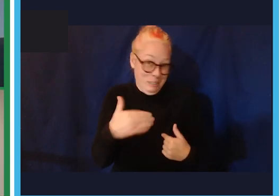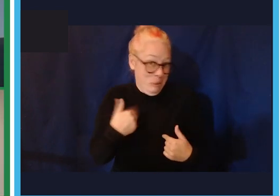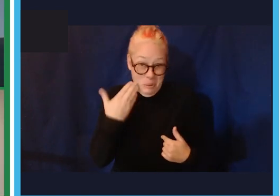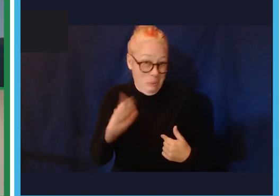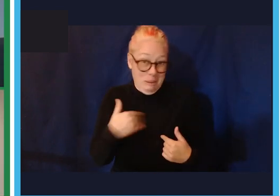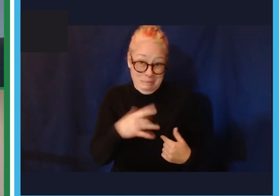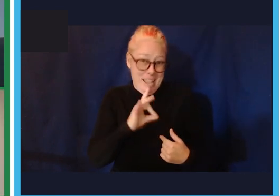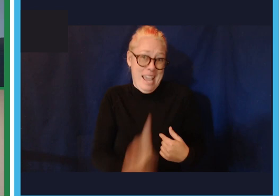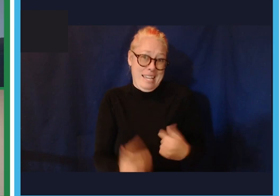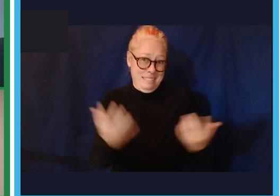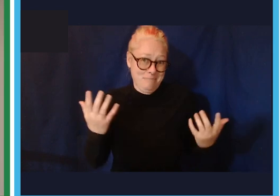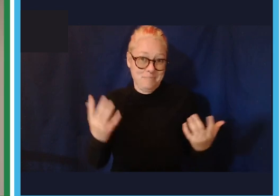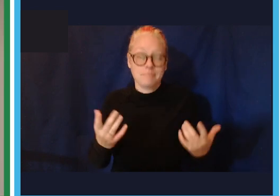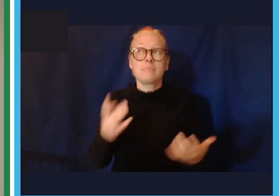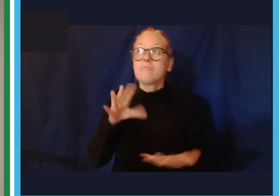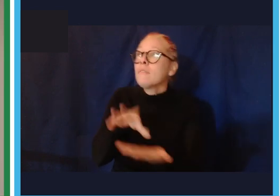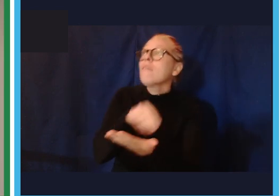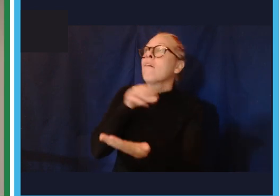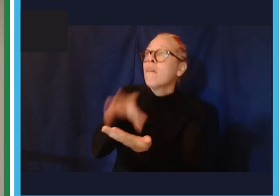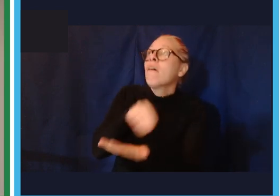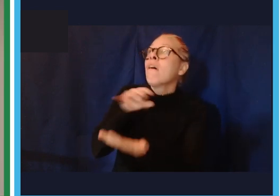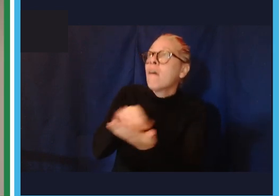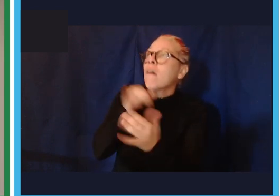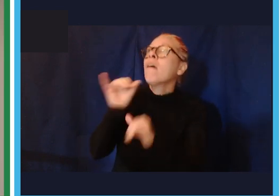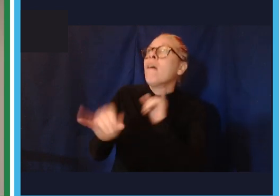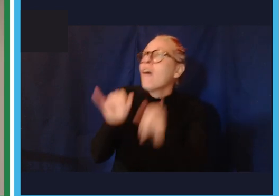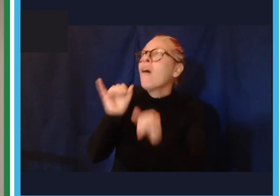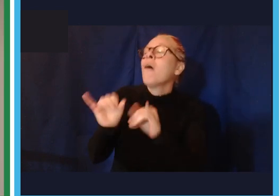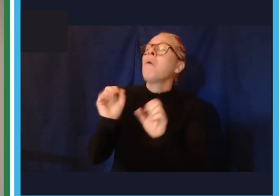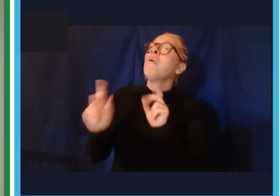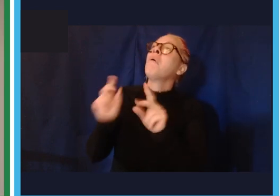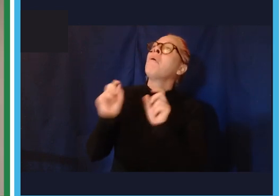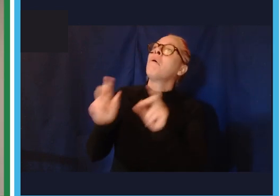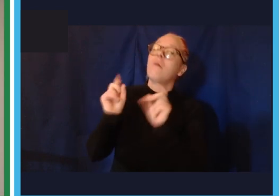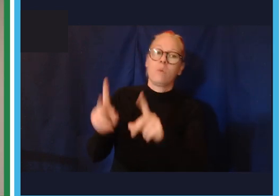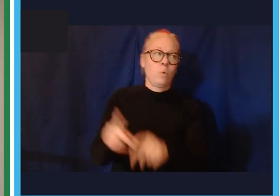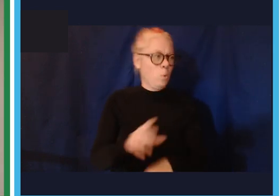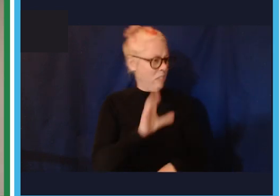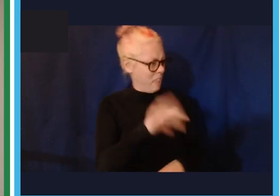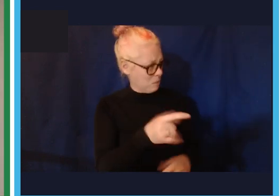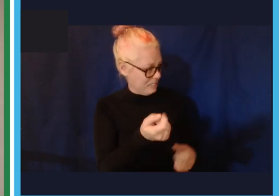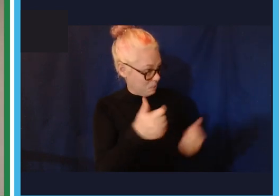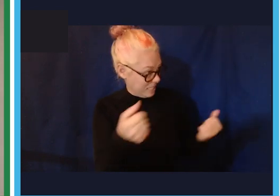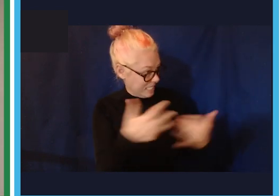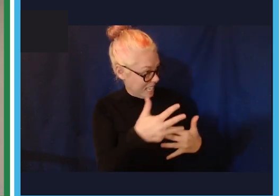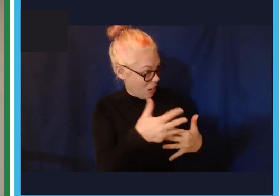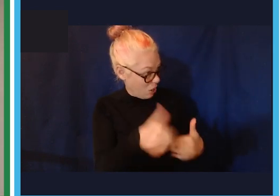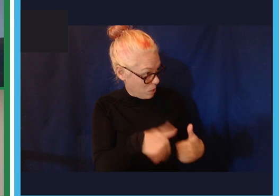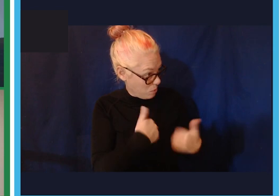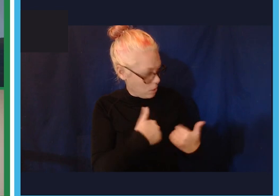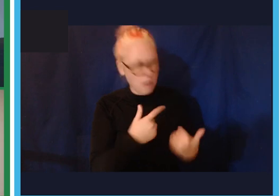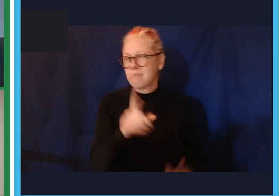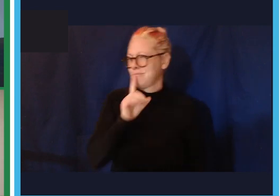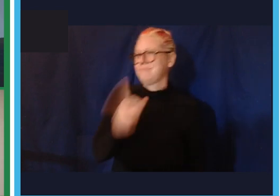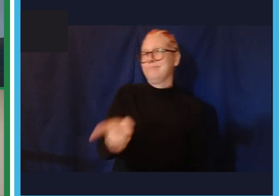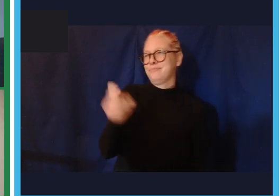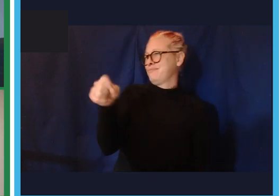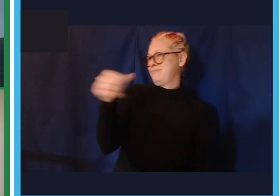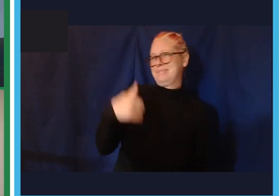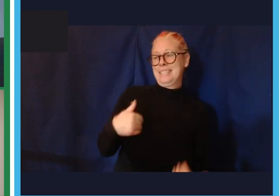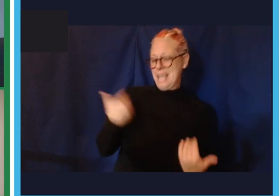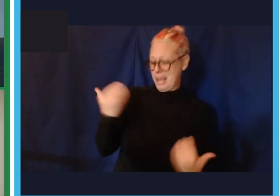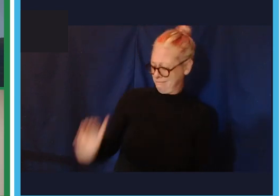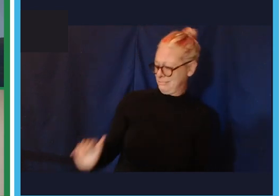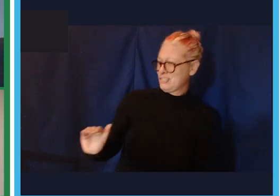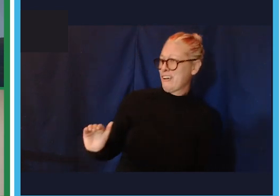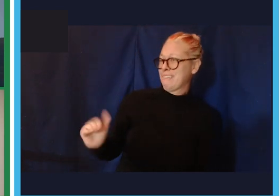that's, and I mean, it wasn't even like something that we had or that I had kind of heard about maybe, but didn't